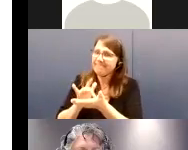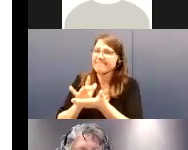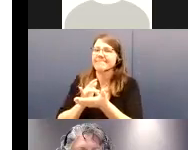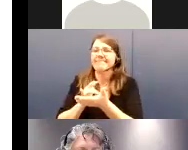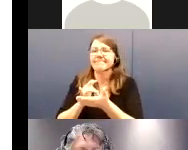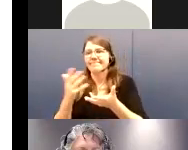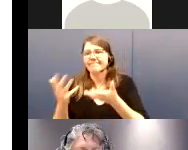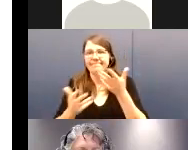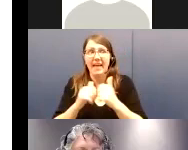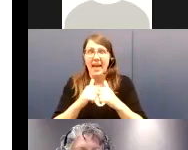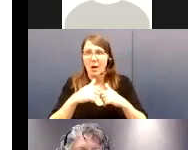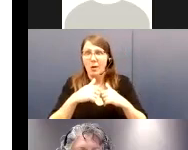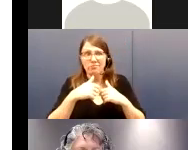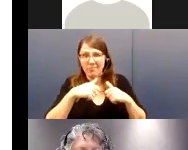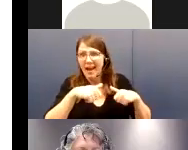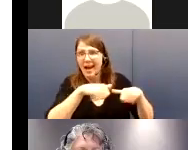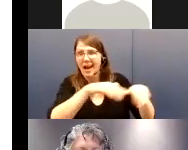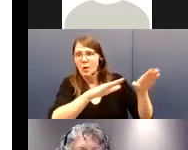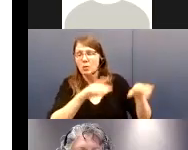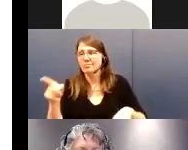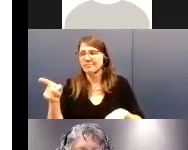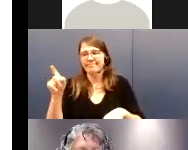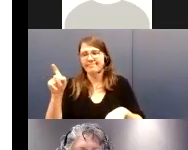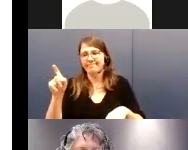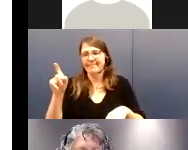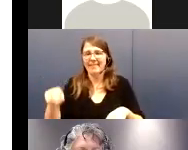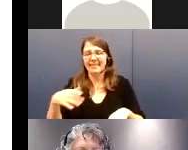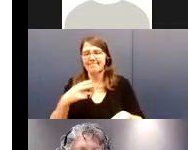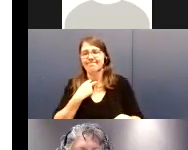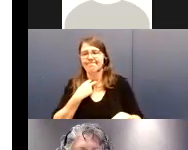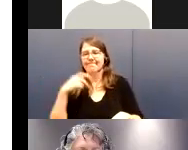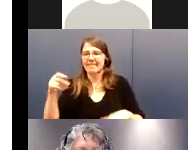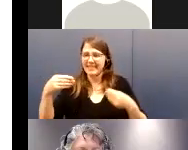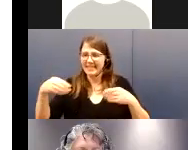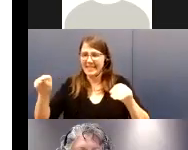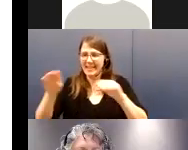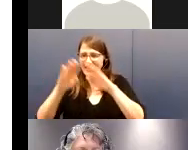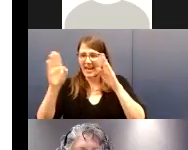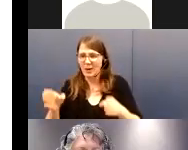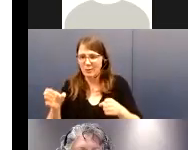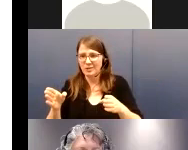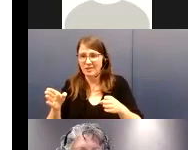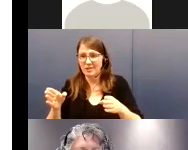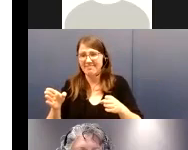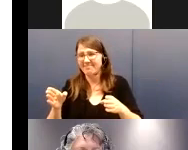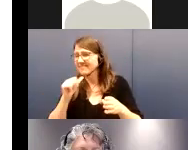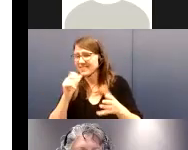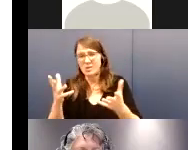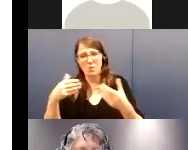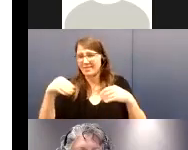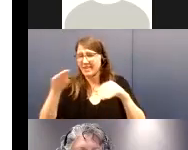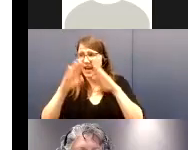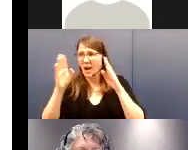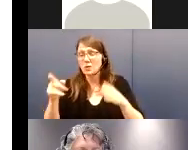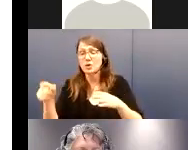house was to sell the house. And she did not want to sell the house. And she moved to a retirement community, which was not what she wanted to do. But it really was the only